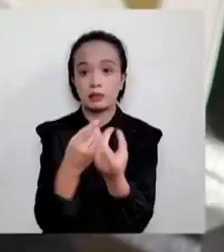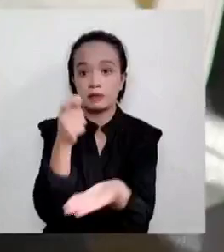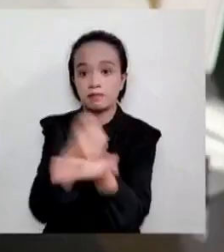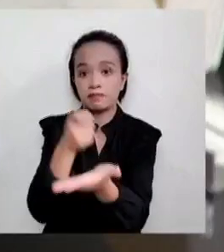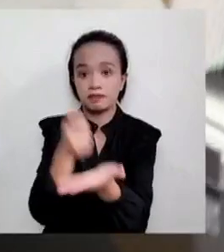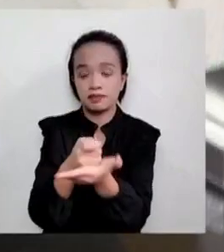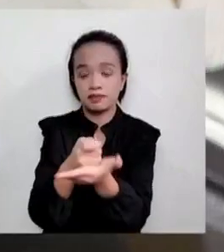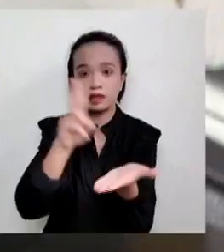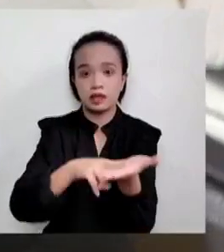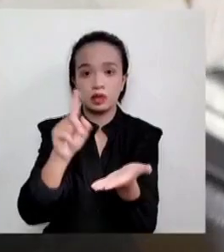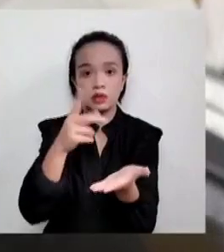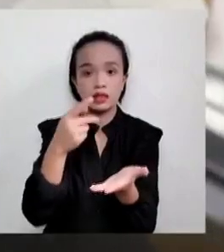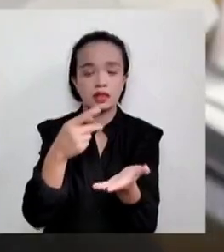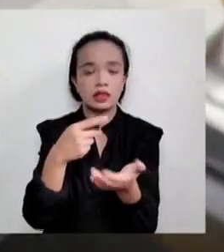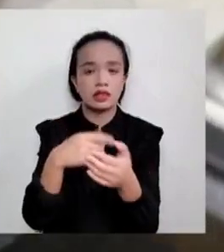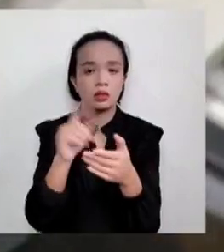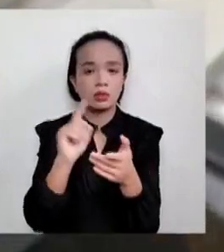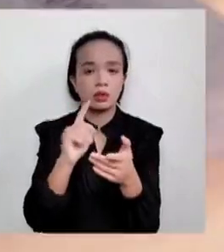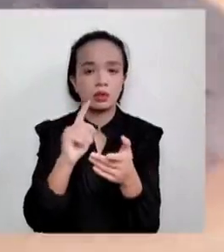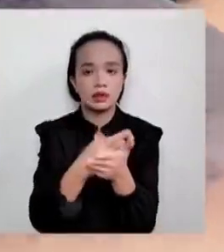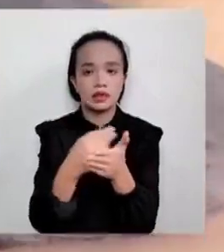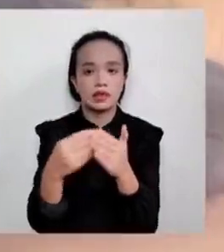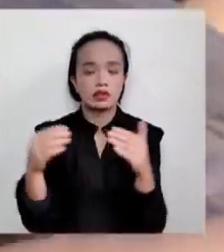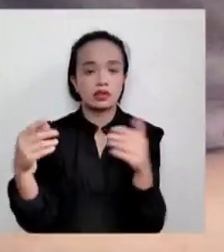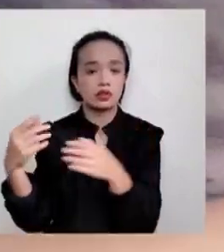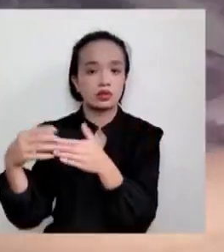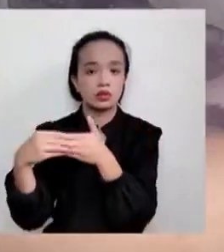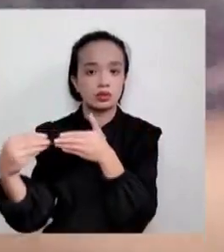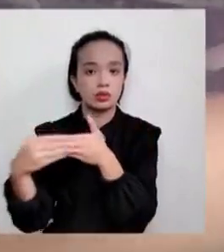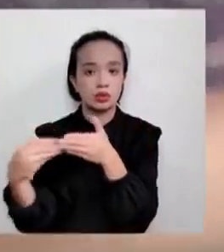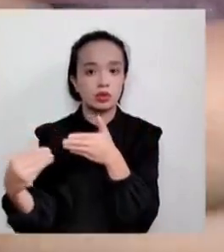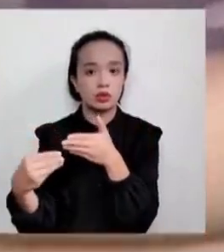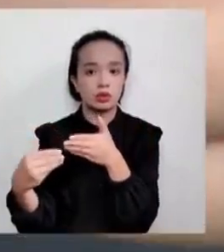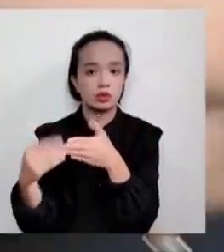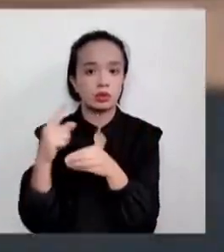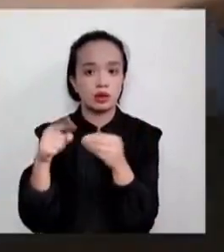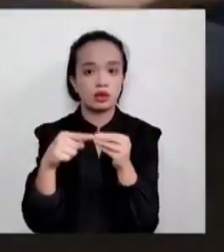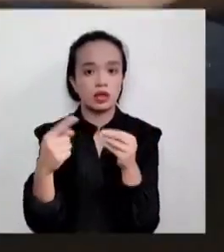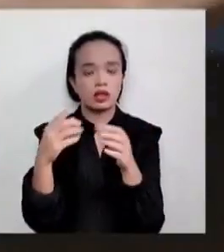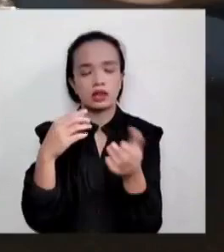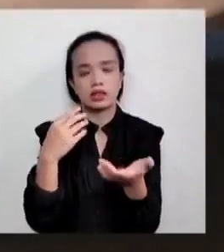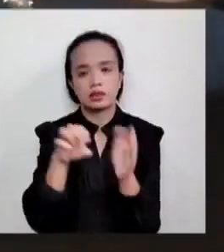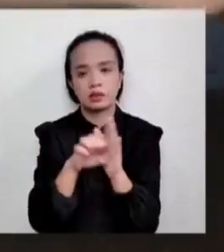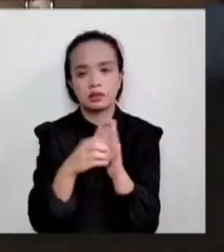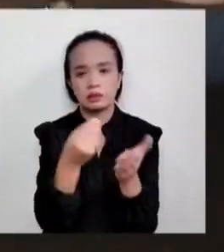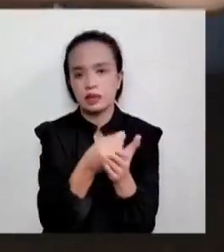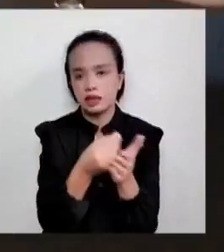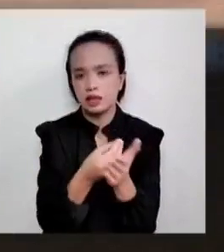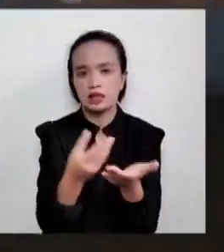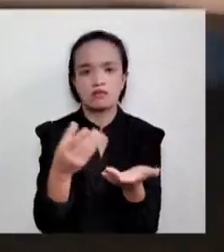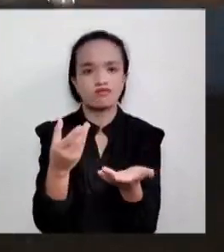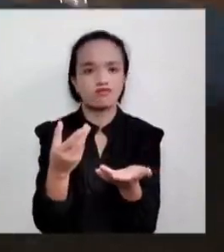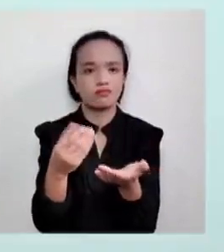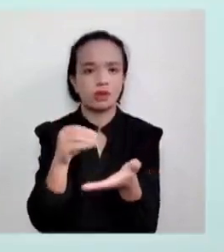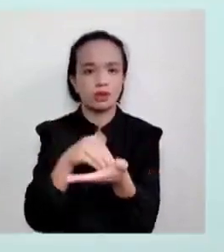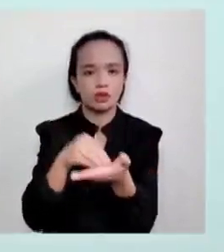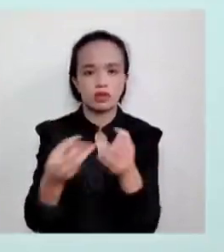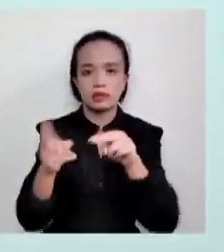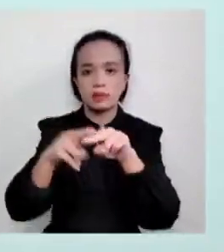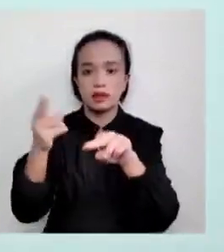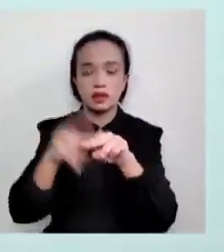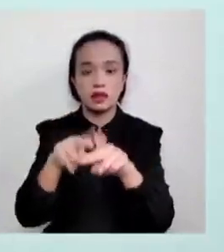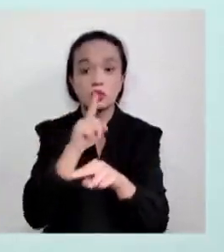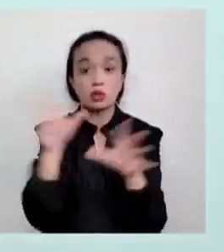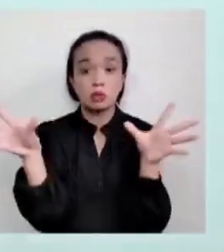of the peso's appreciation against the U.S. dollar on foreign currency loans for the marginal increase. Of the total debt,